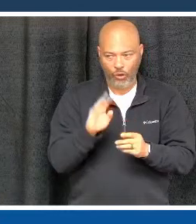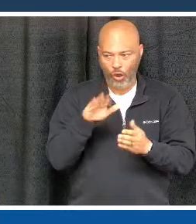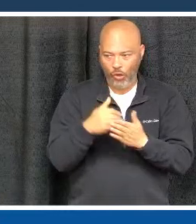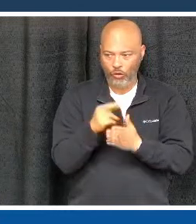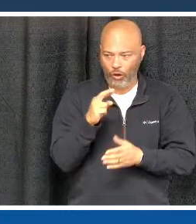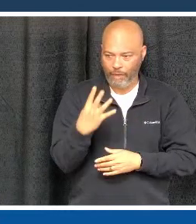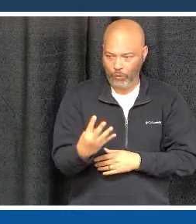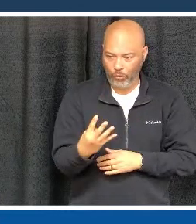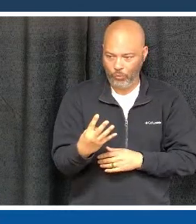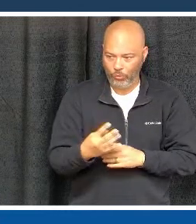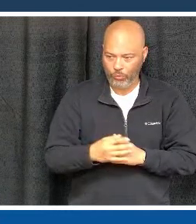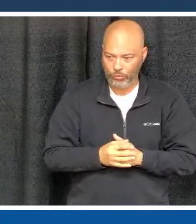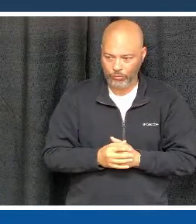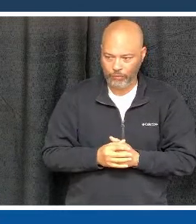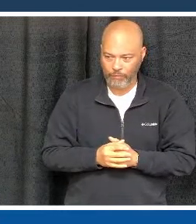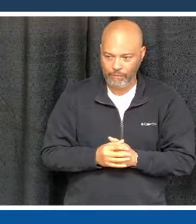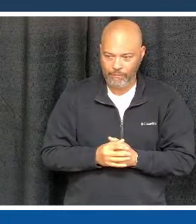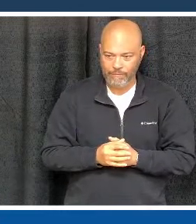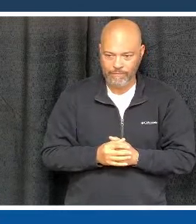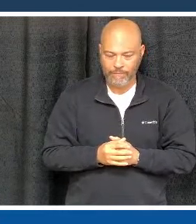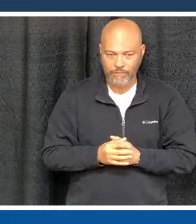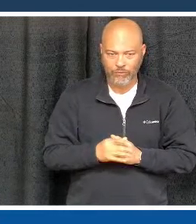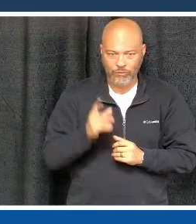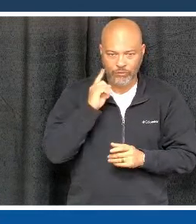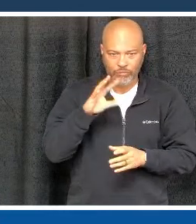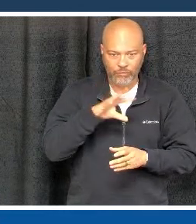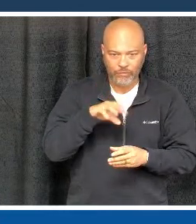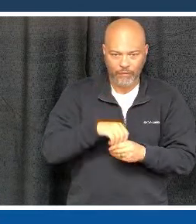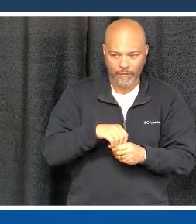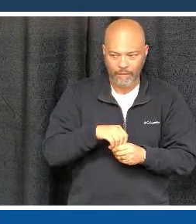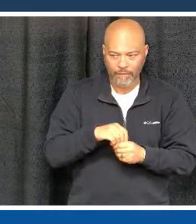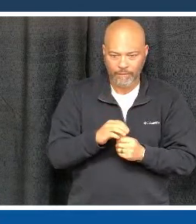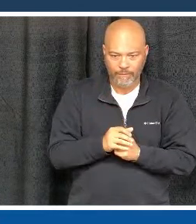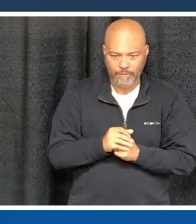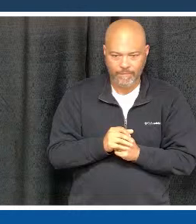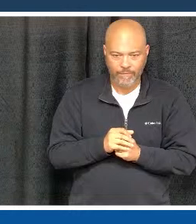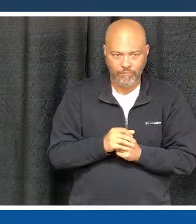R4, making a total parcel of R4.